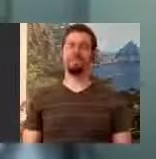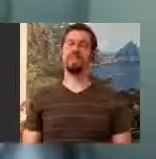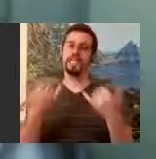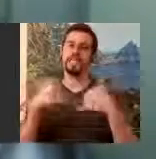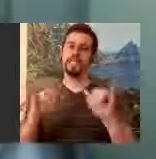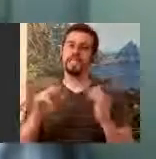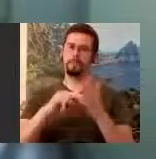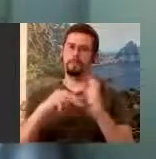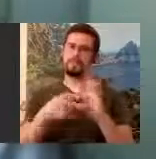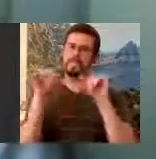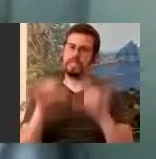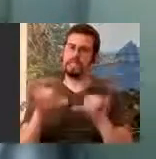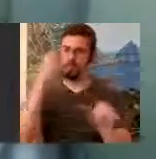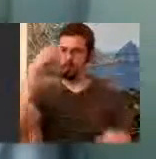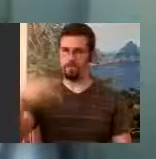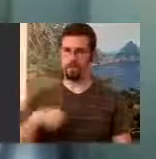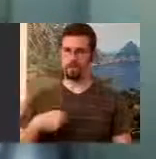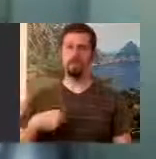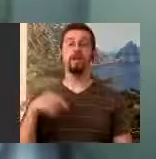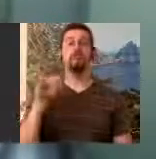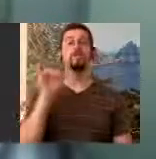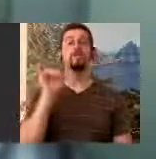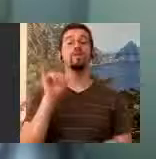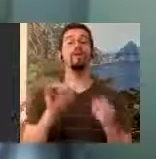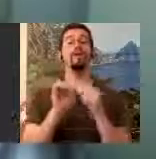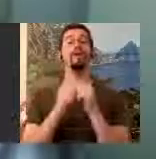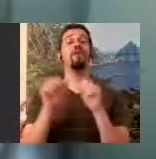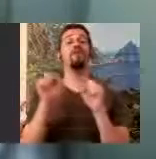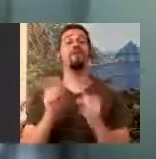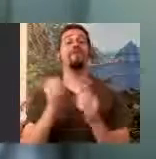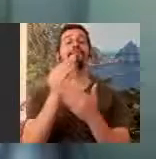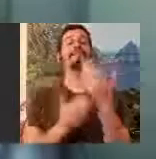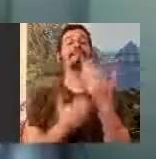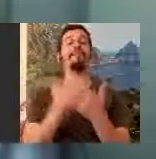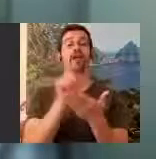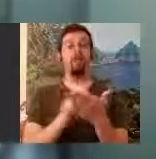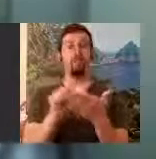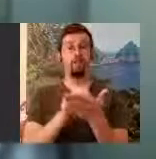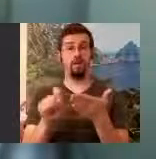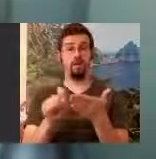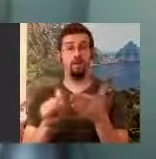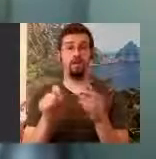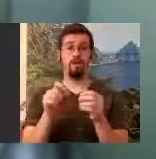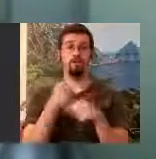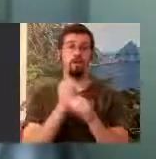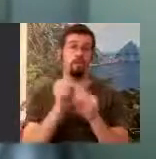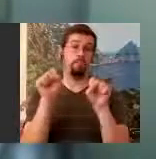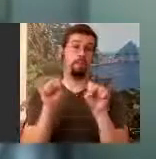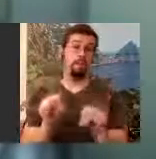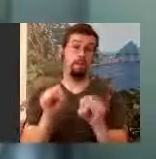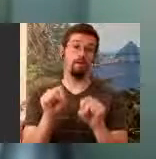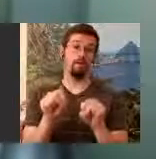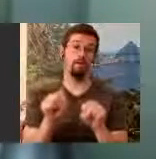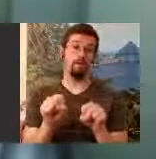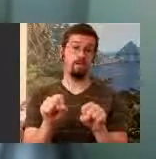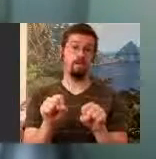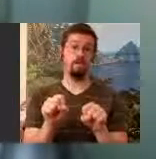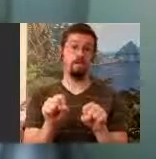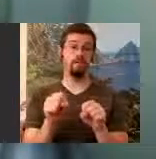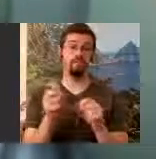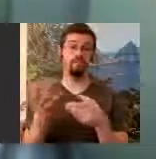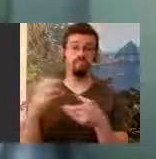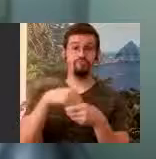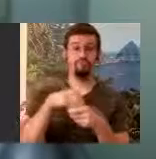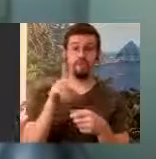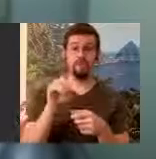me. So this is a way for us to do handwriting, and you will make it possible someday to make that into documents. Now, let